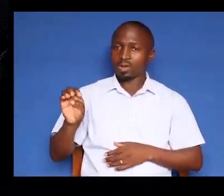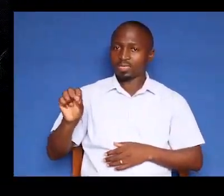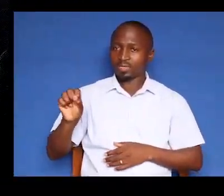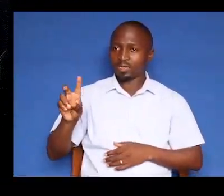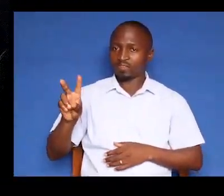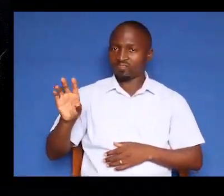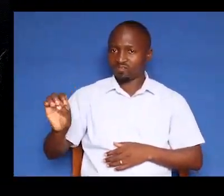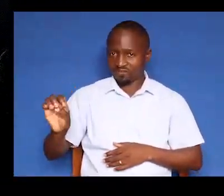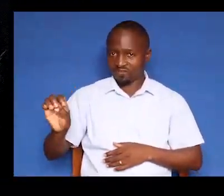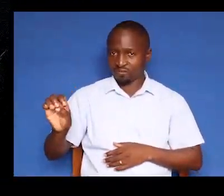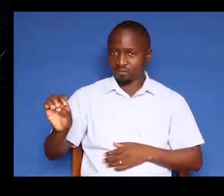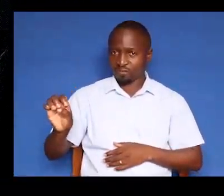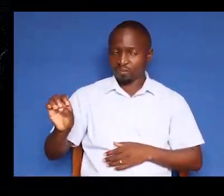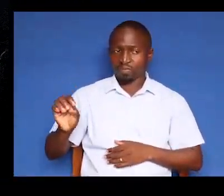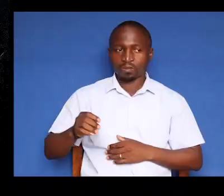Progressive